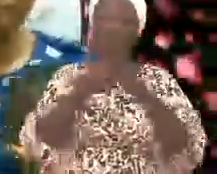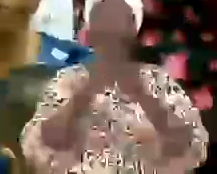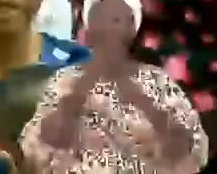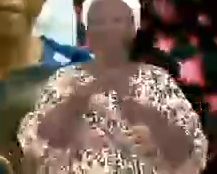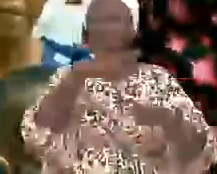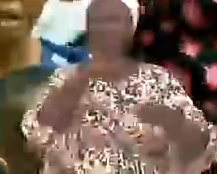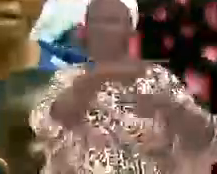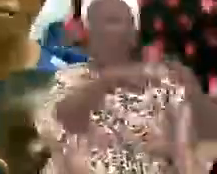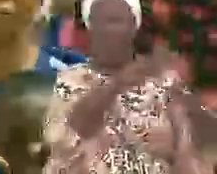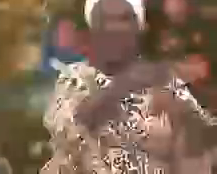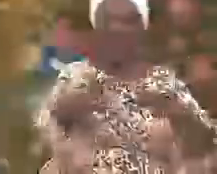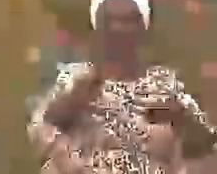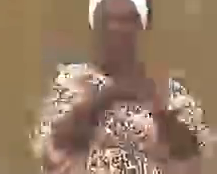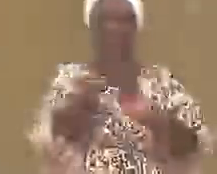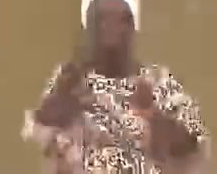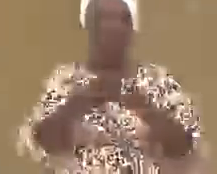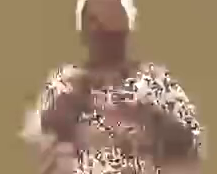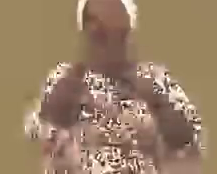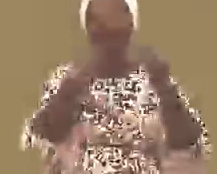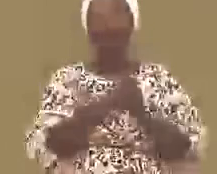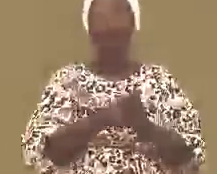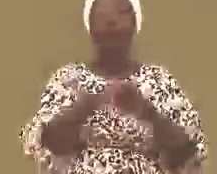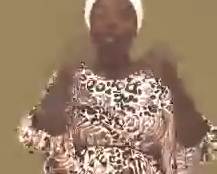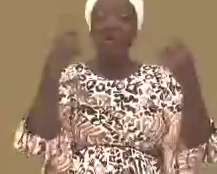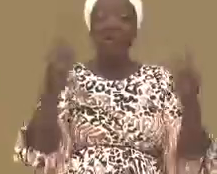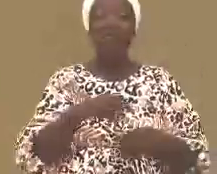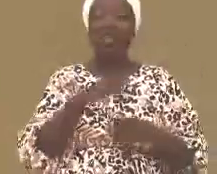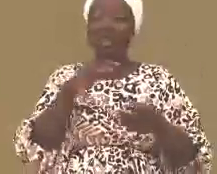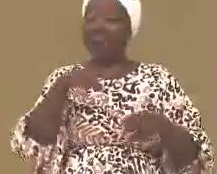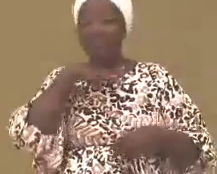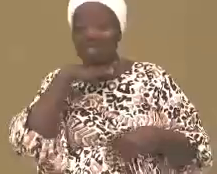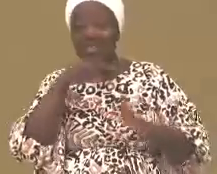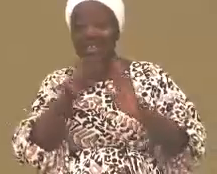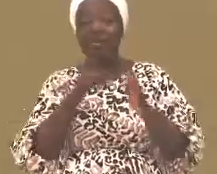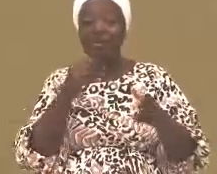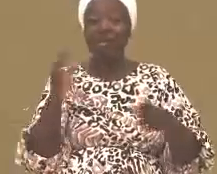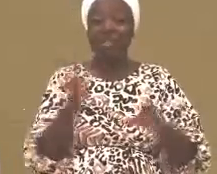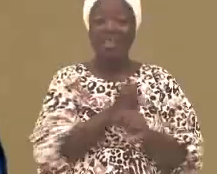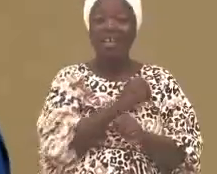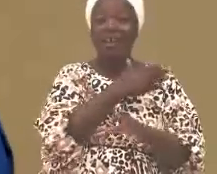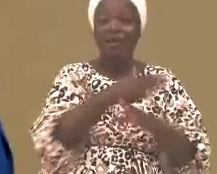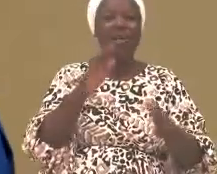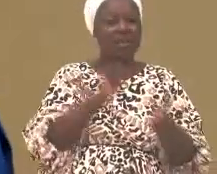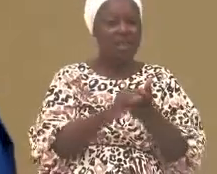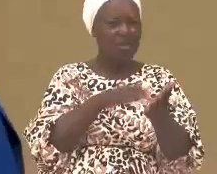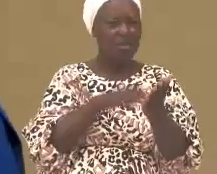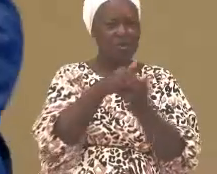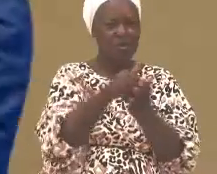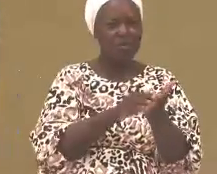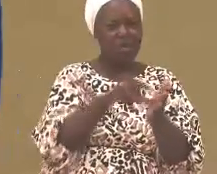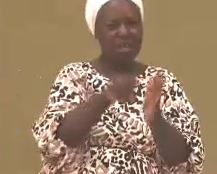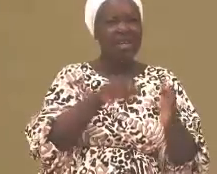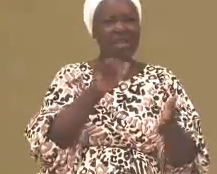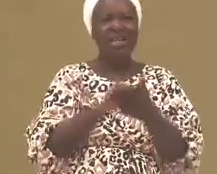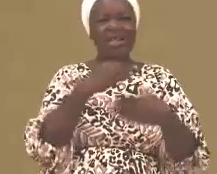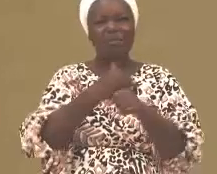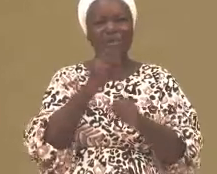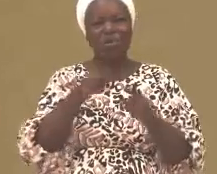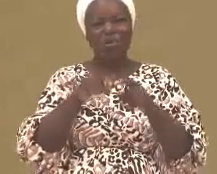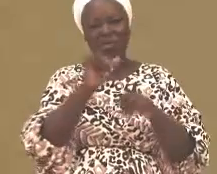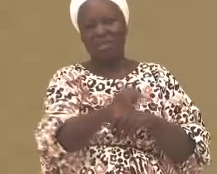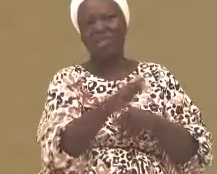away. All your infirmities, they roll away. That weakness that makes you to stay there,